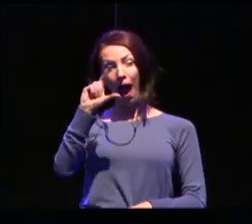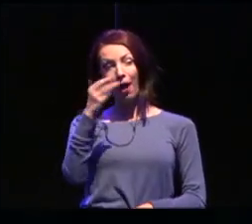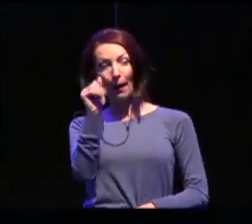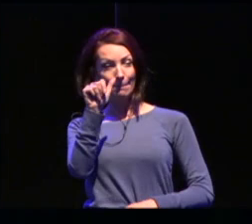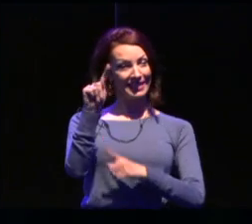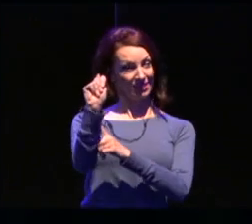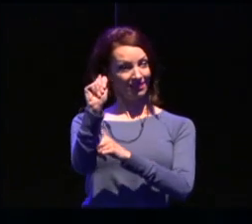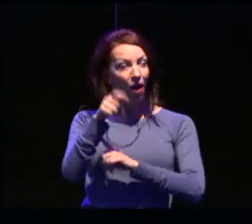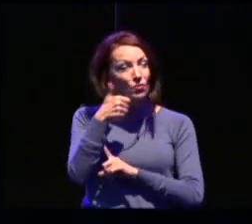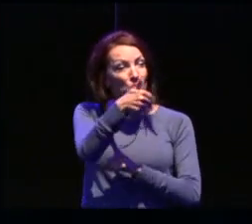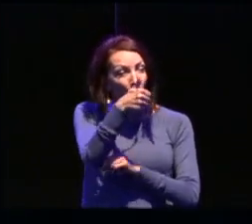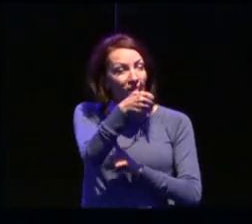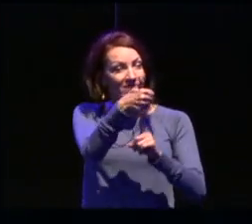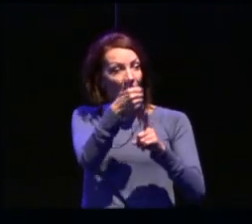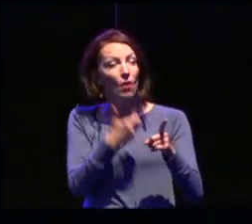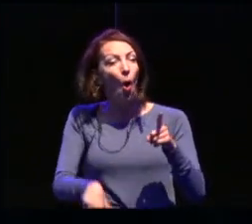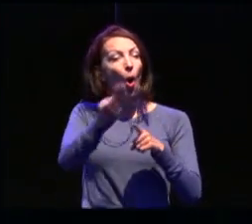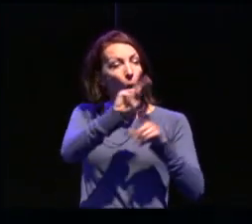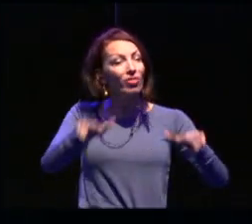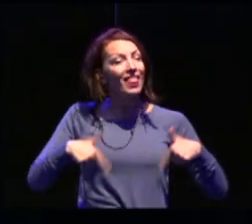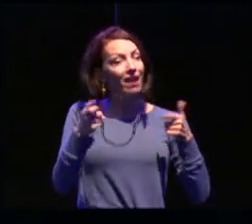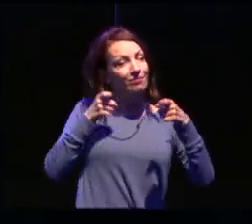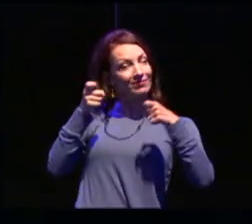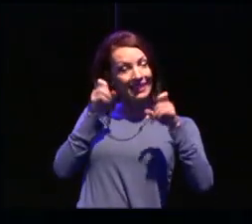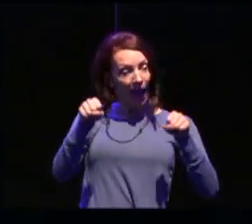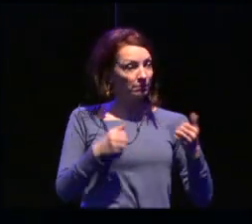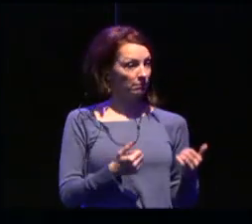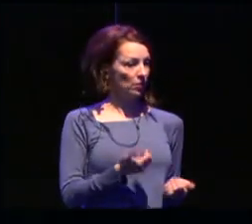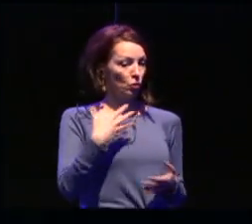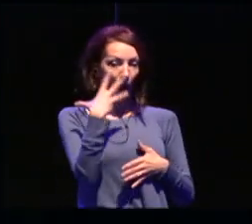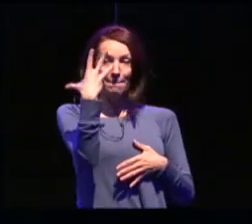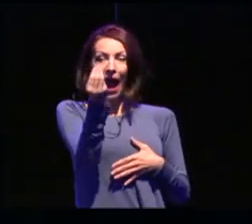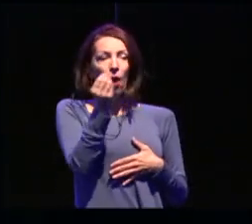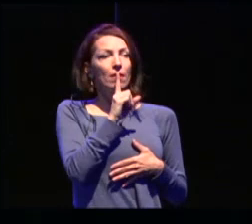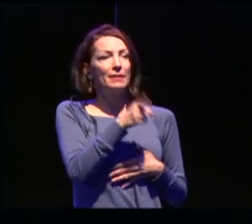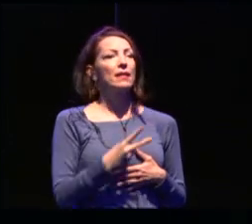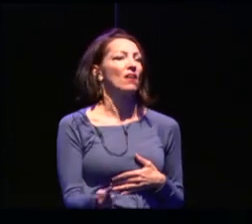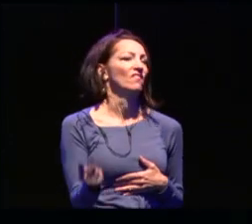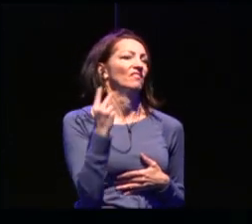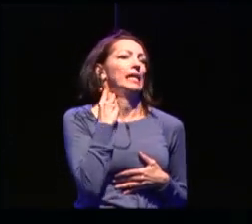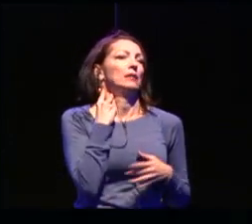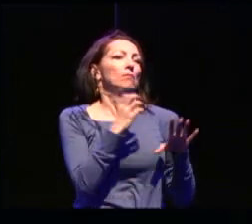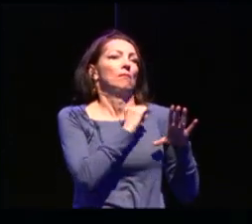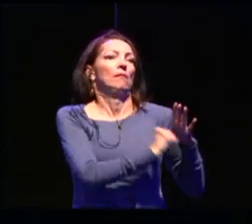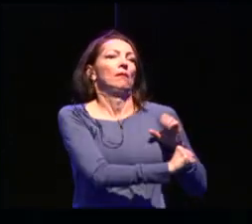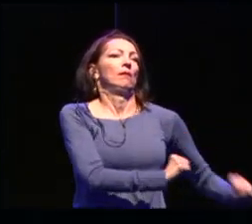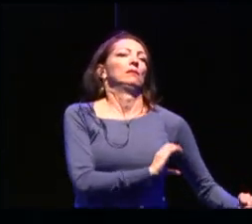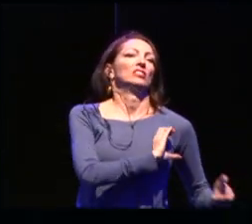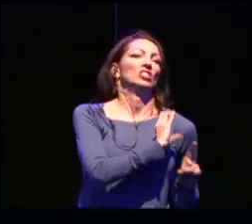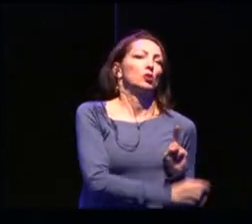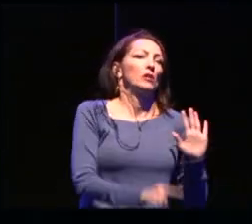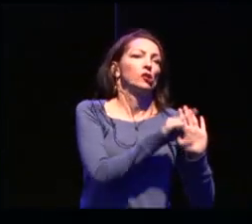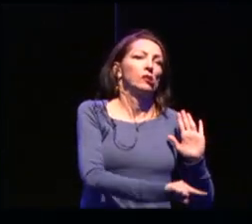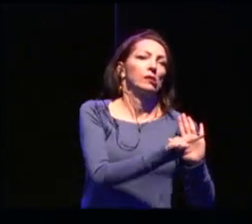When you begin to be aware that you are the alchemist of your own life, you come out of being a victim of